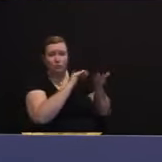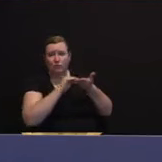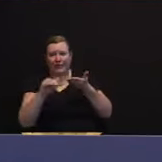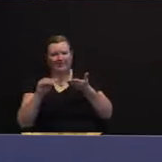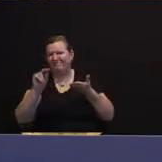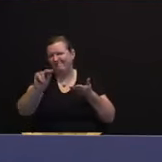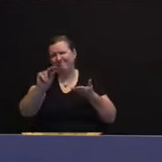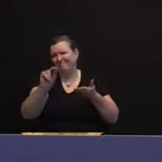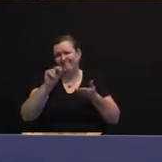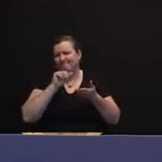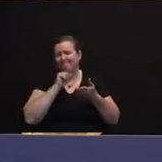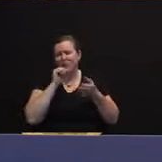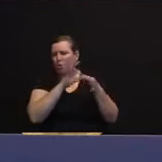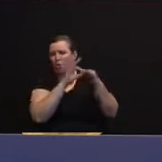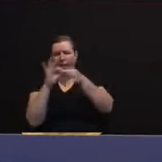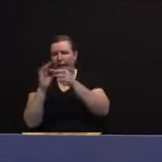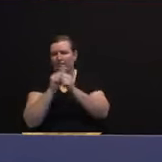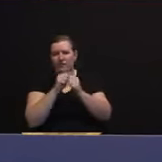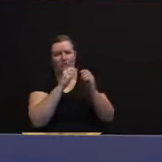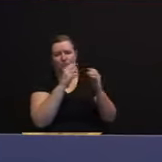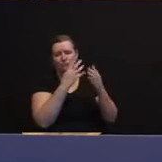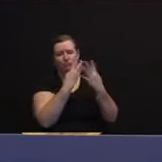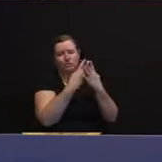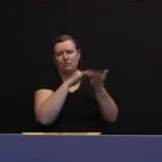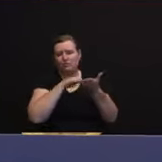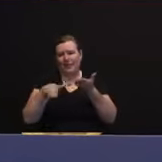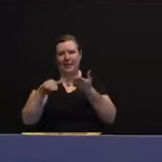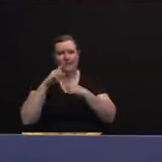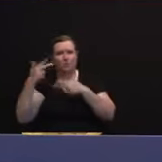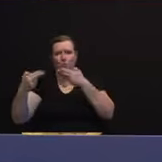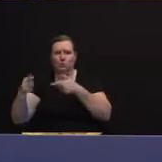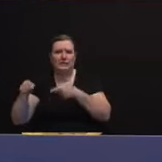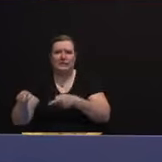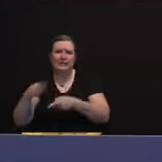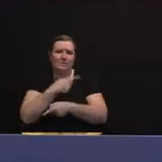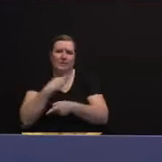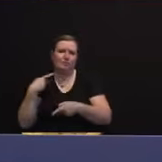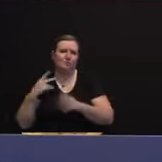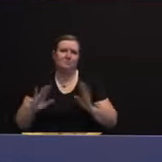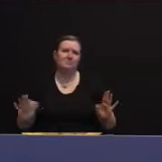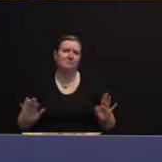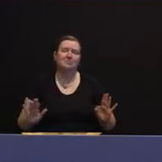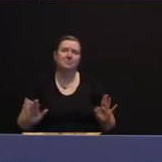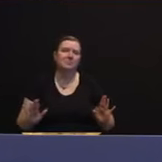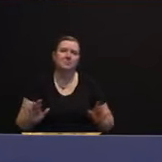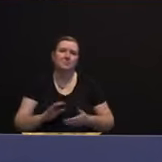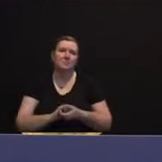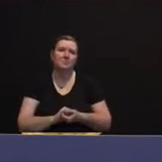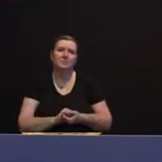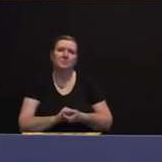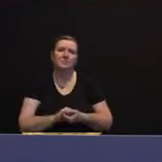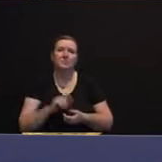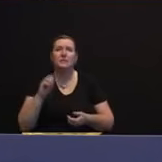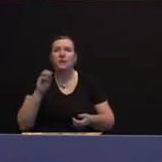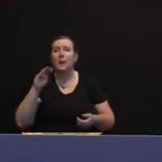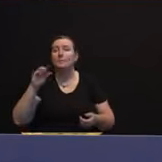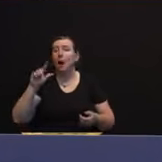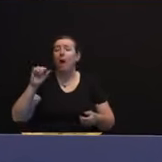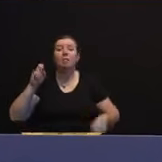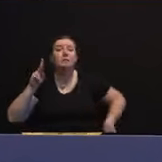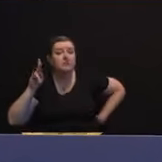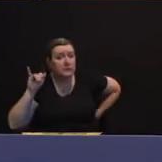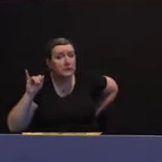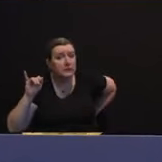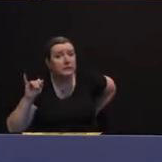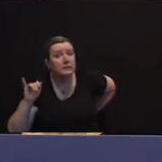either Tom Malinowski, Tom Kane's race, or more generally, we will adhere to the let's count every ballot, and then